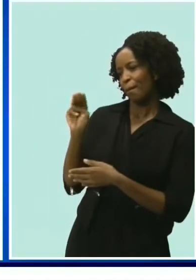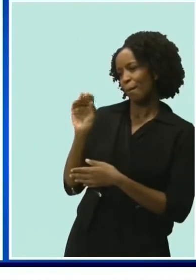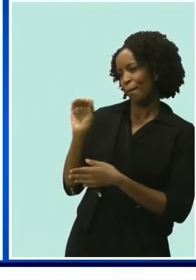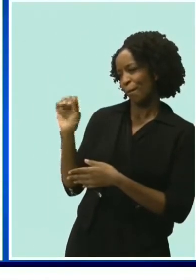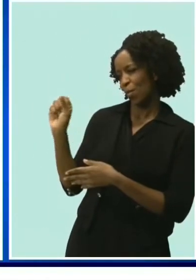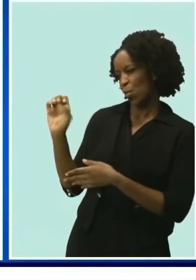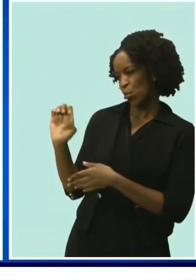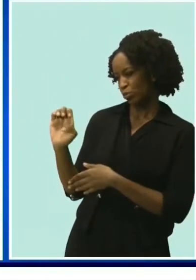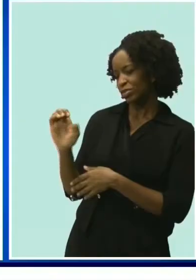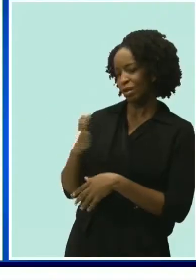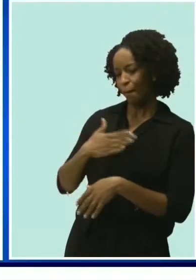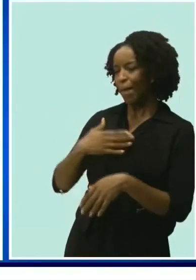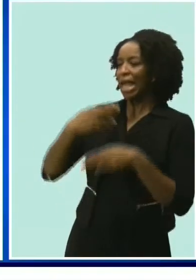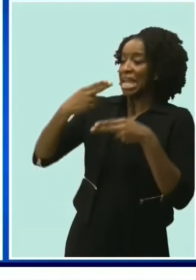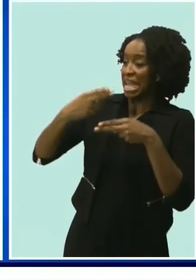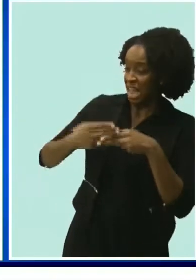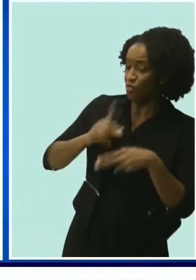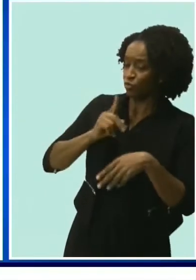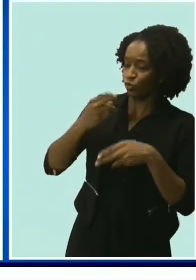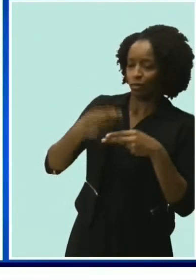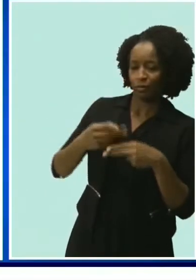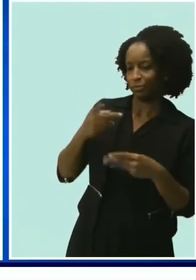Yeah, because once I said Moose,